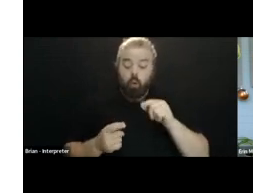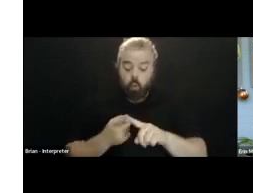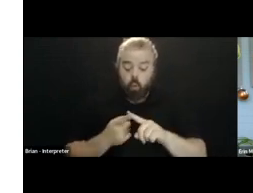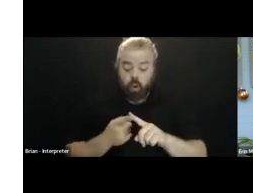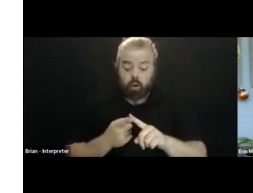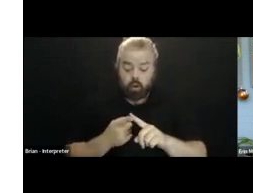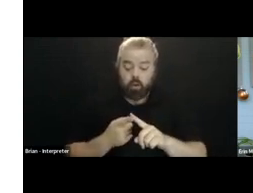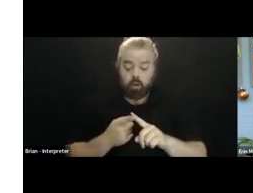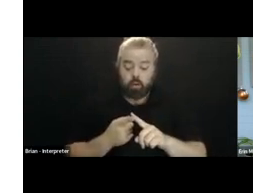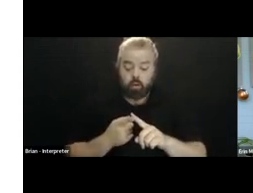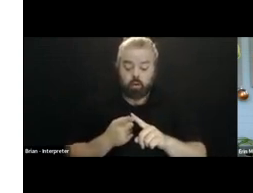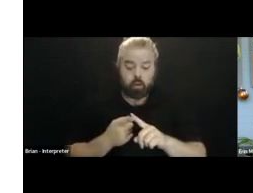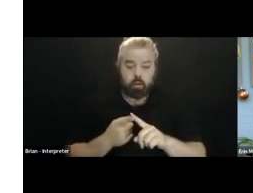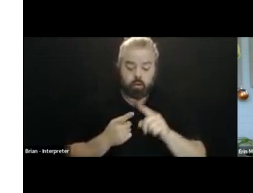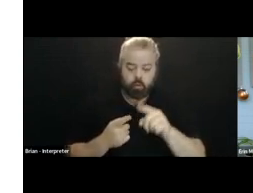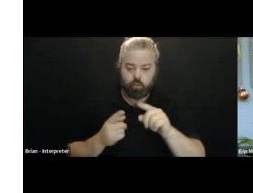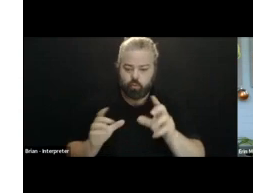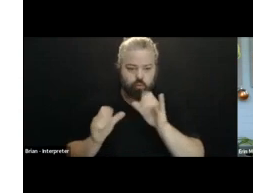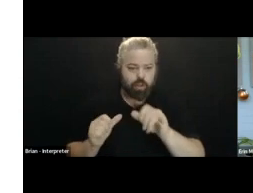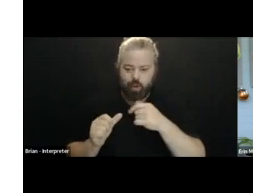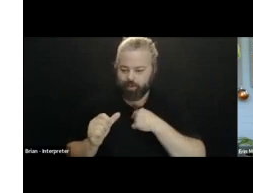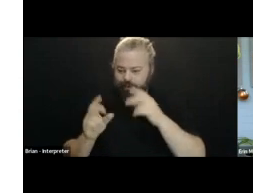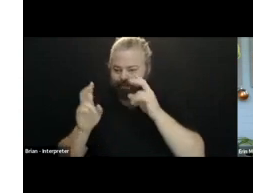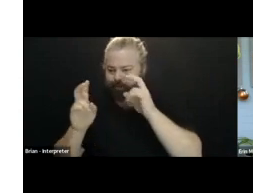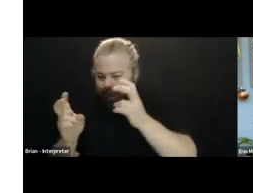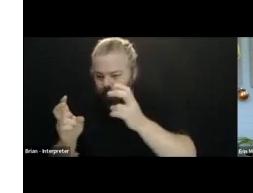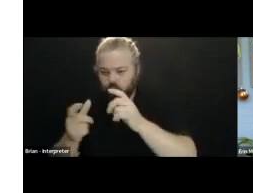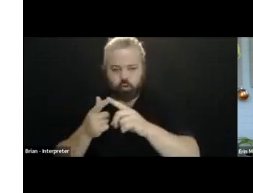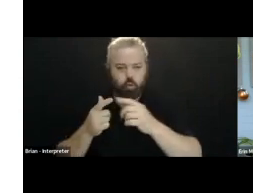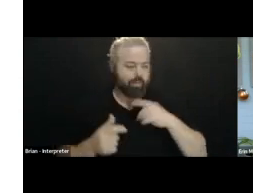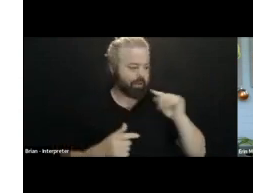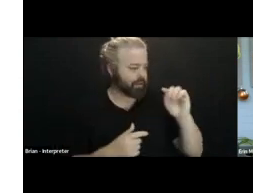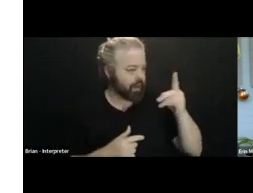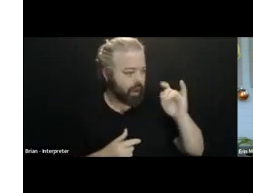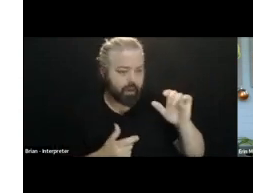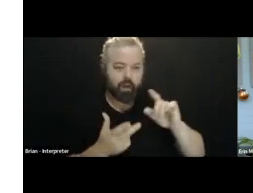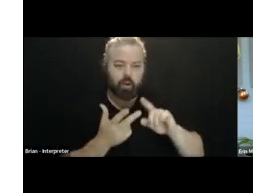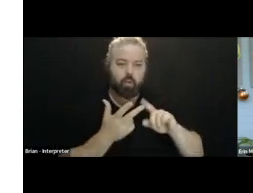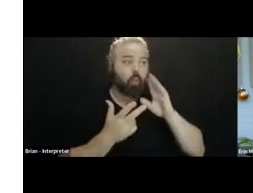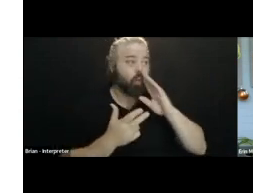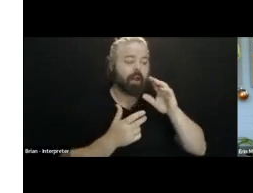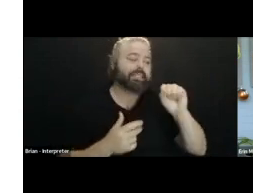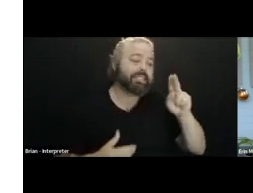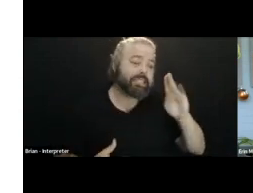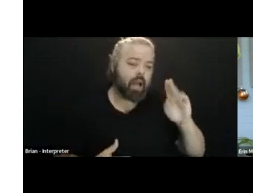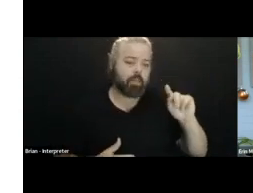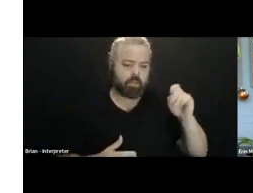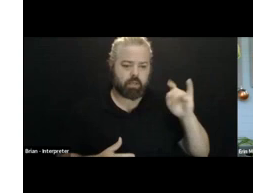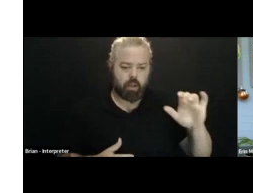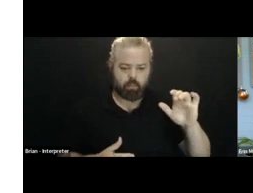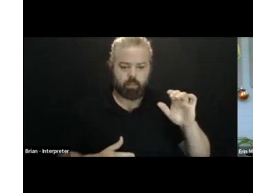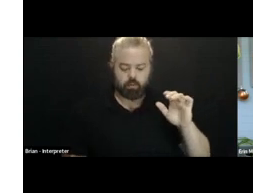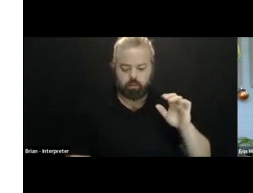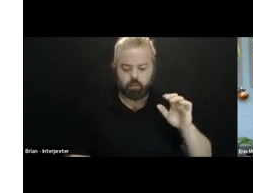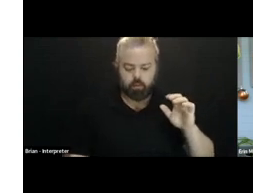consider, do you have a title? Are there topics? Are you going to use subtopics? And just know that the heading styles